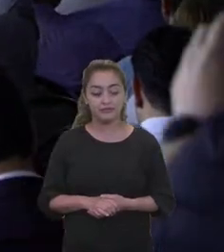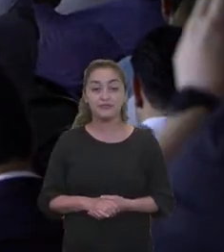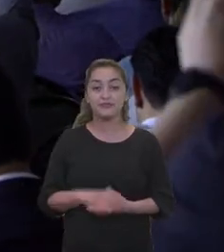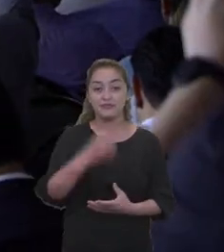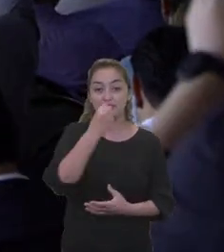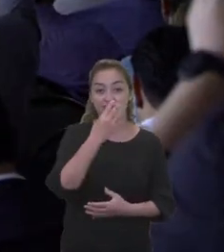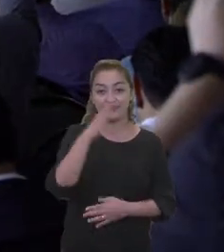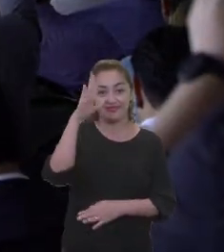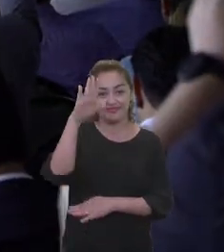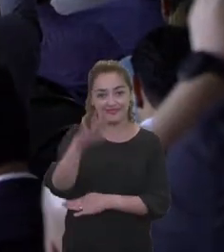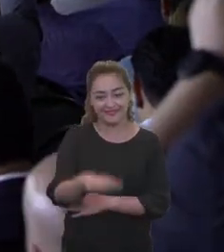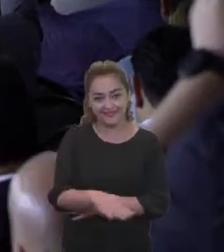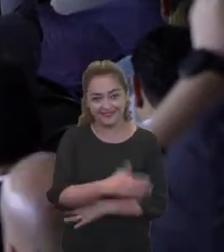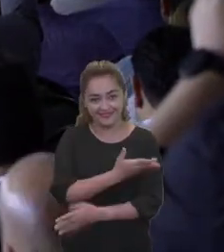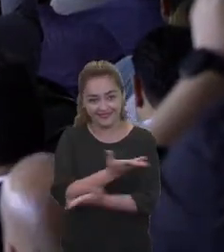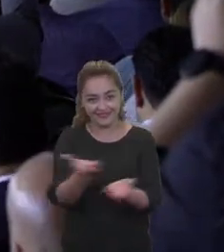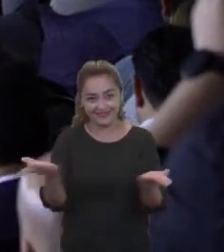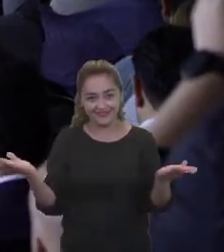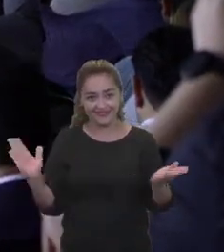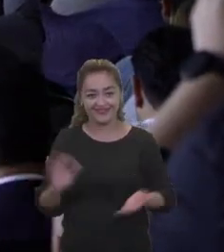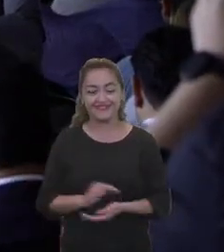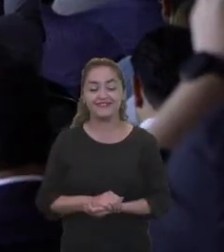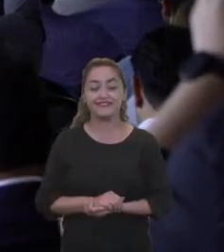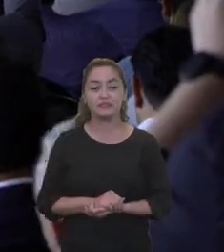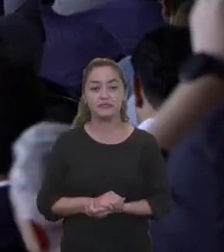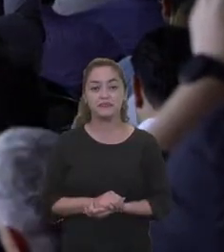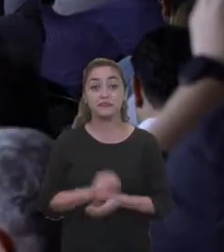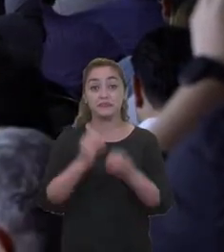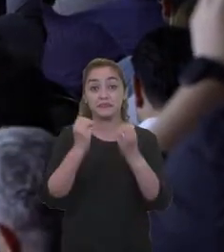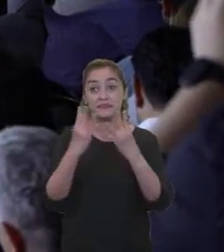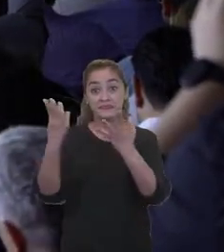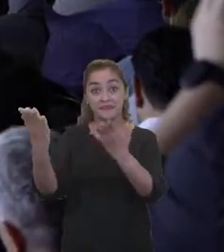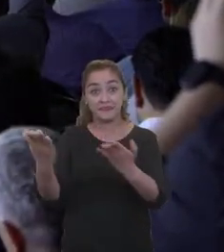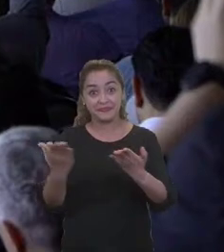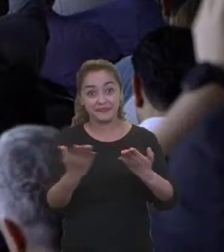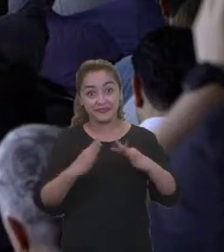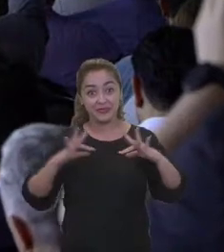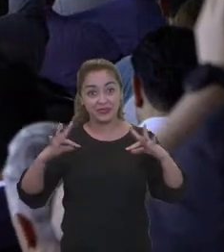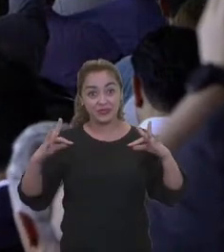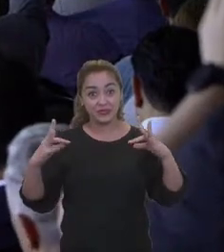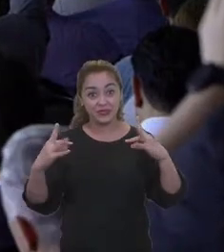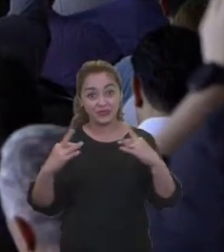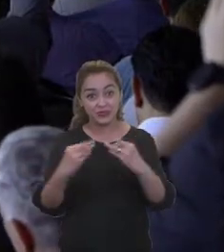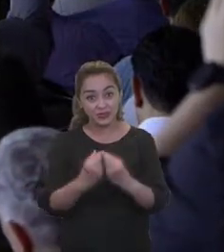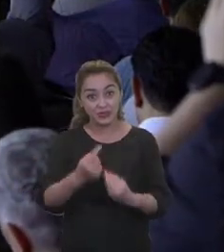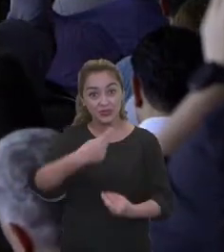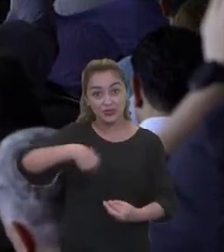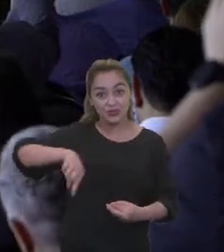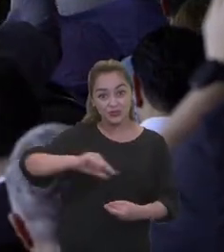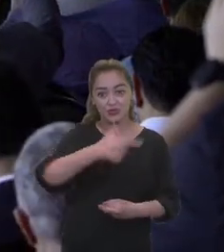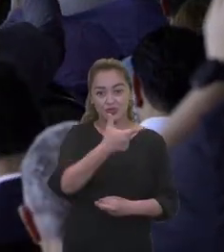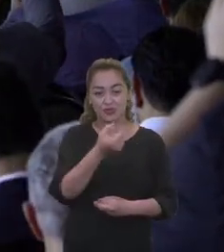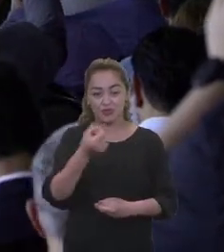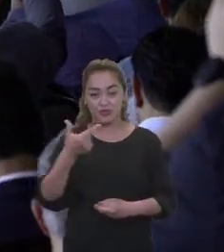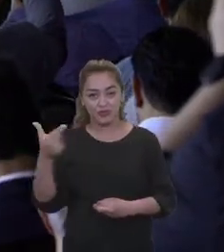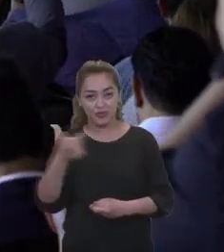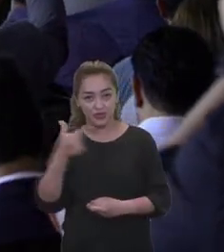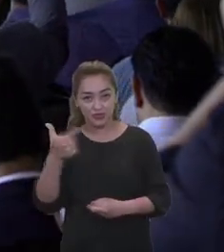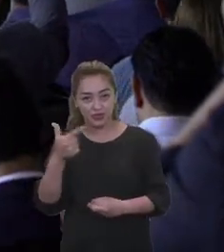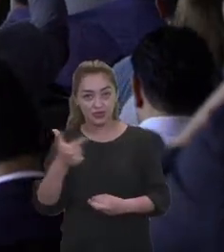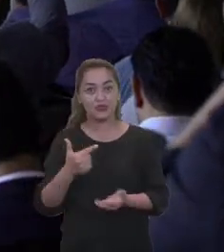Boa tarde. Good afternoon. Sejam muito bem-vindos ao Welcome to TIM Talks